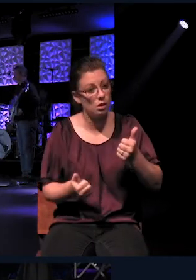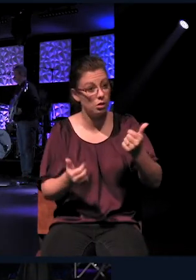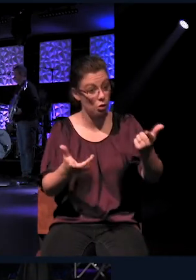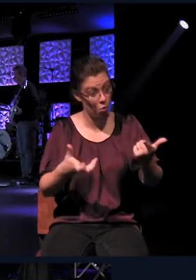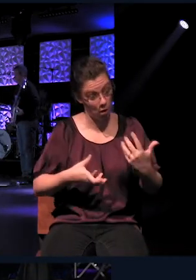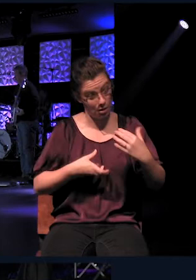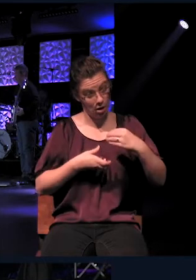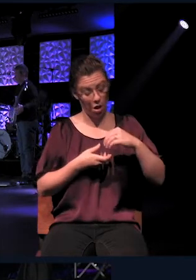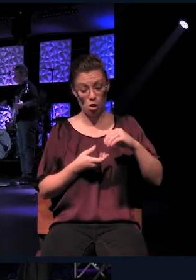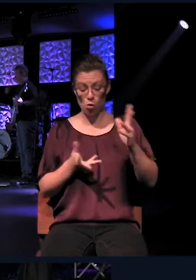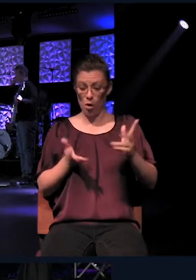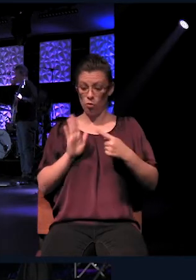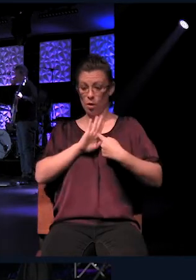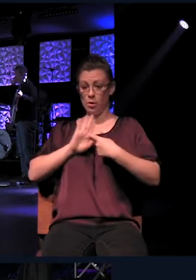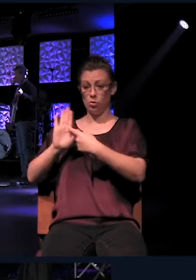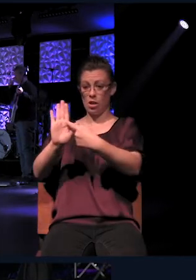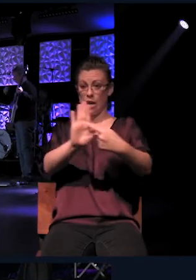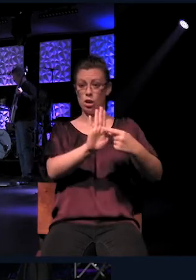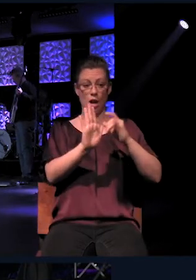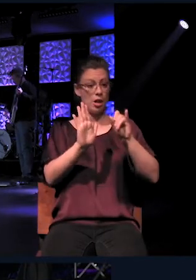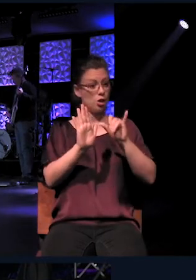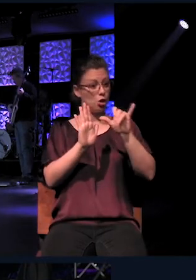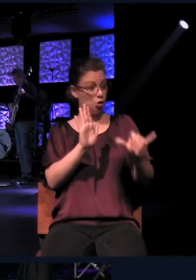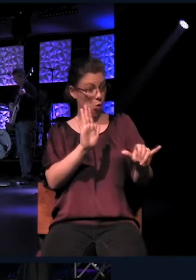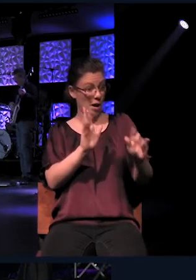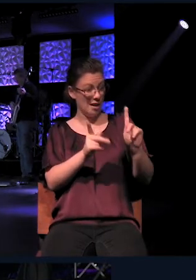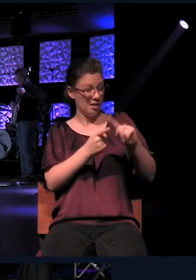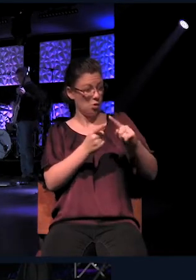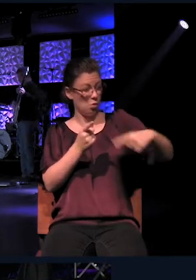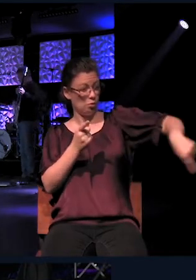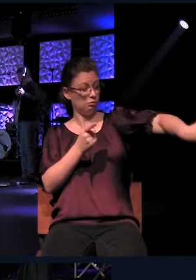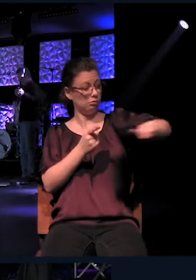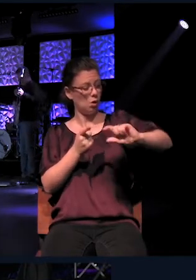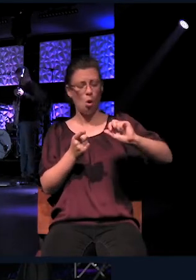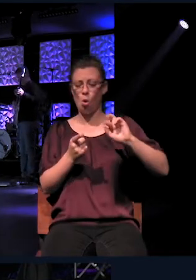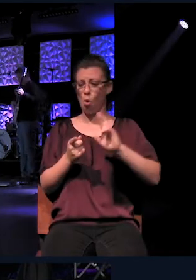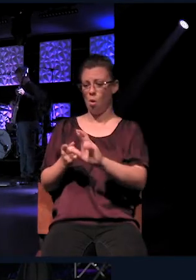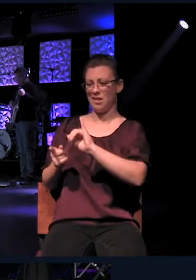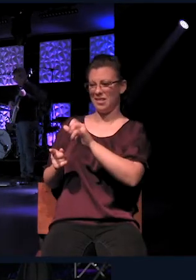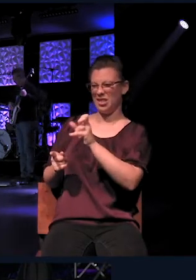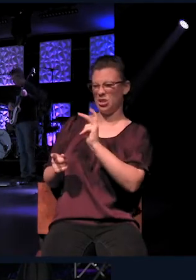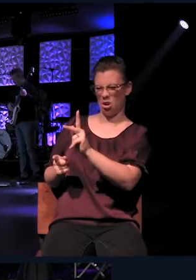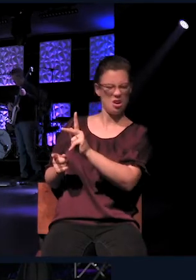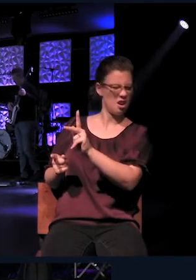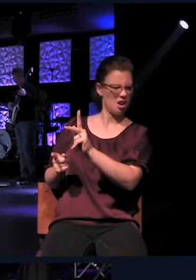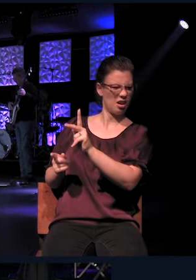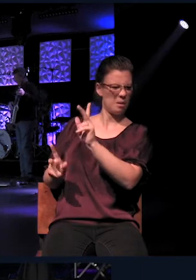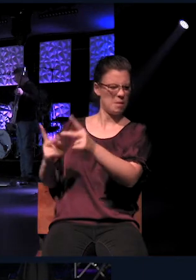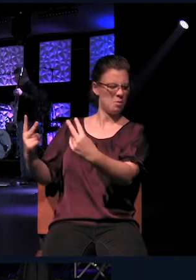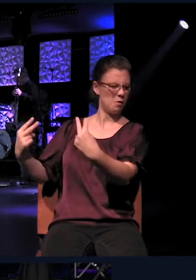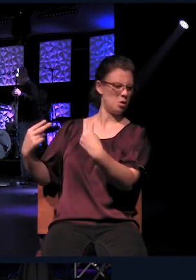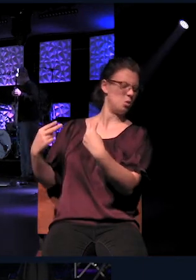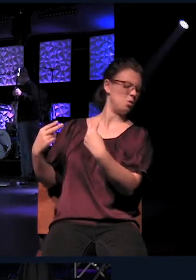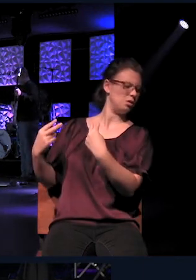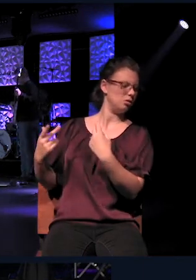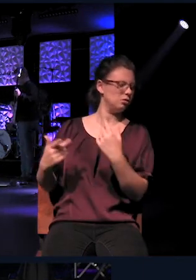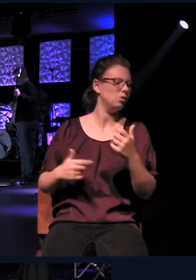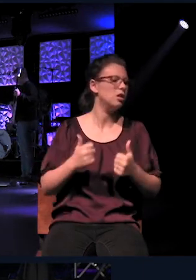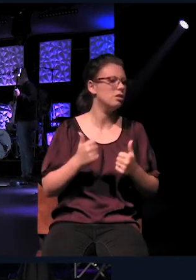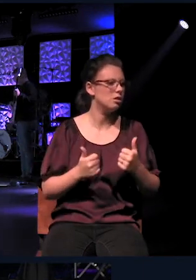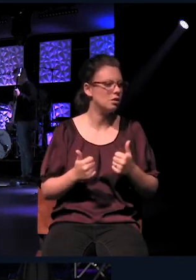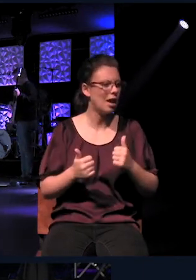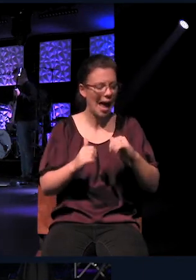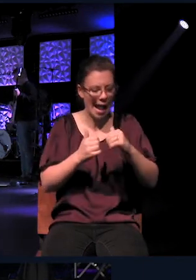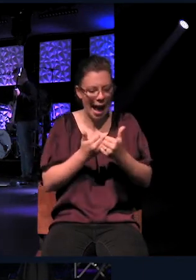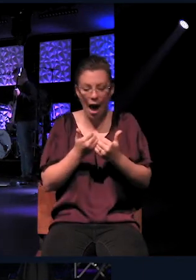or a jerk? And the transition from this chair to this chair is possible because